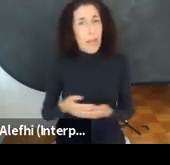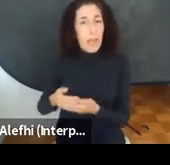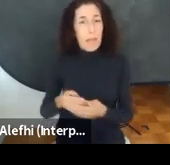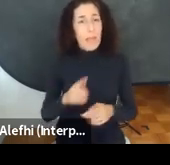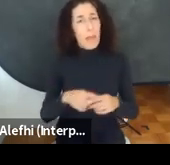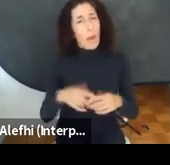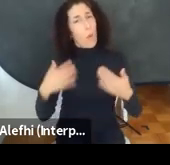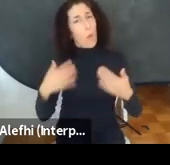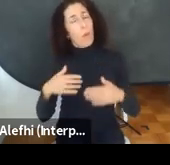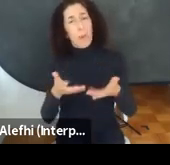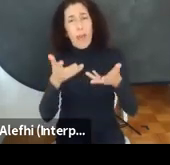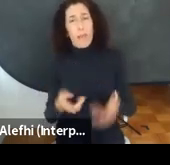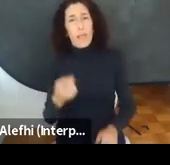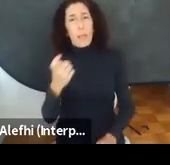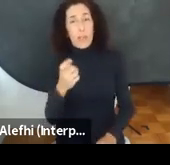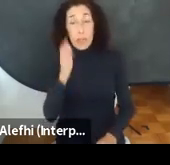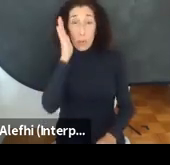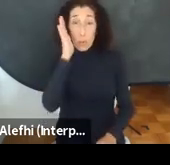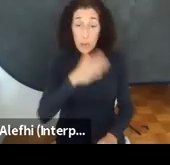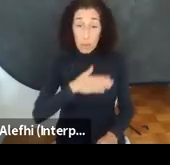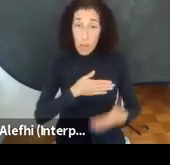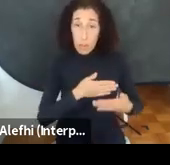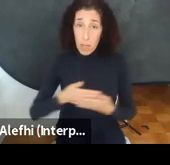me? Yeah. When you think about that,